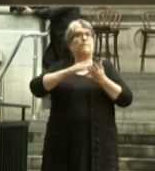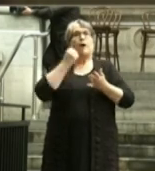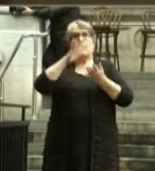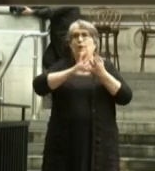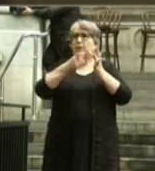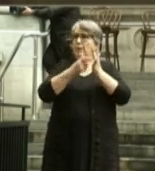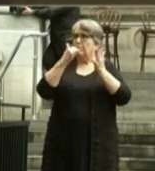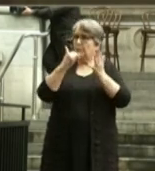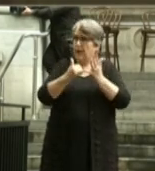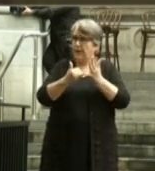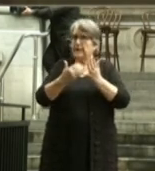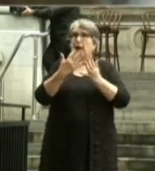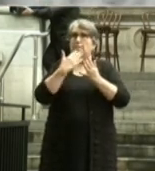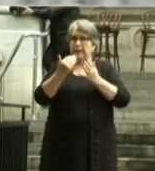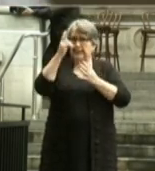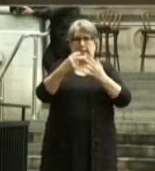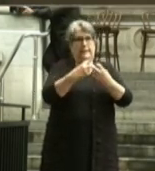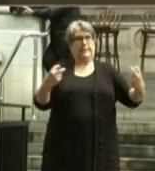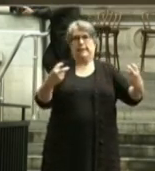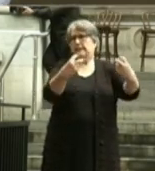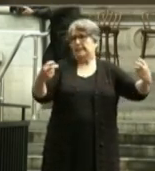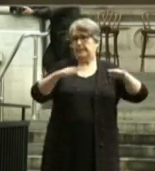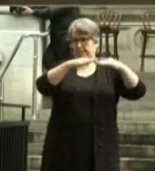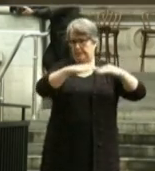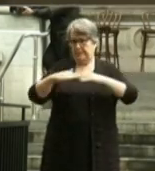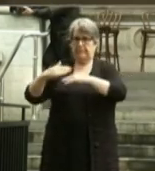representatives, I now invite you to return to your seats.